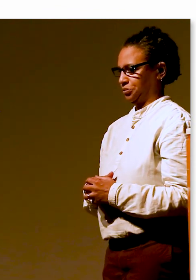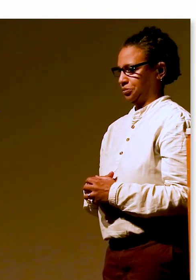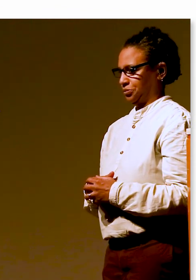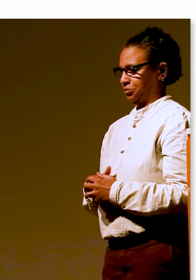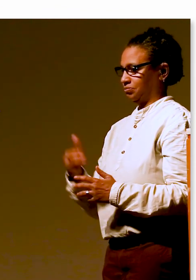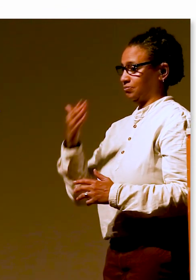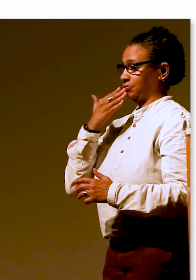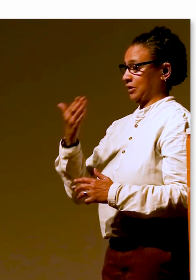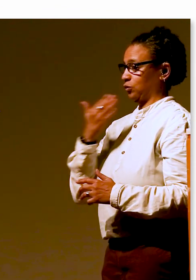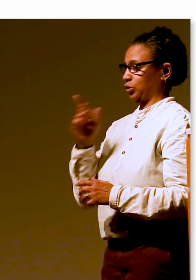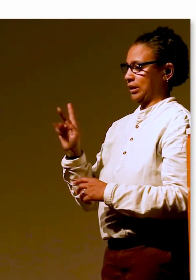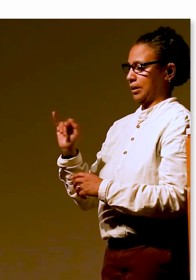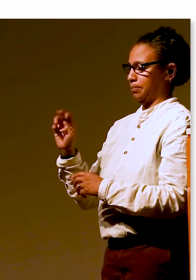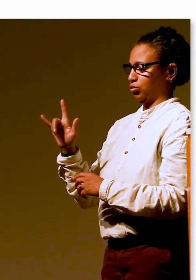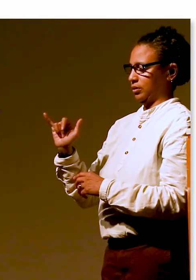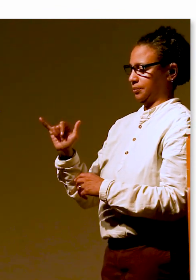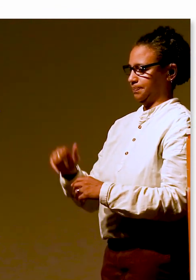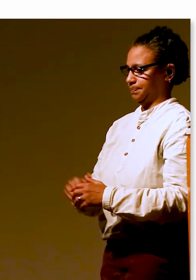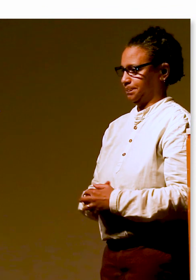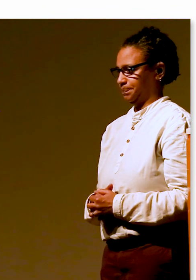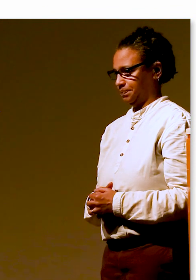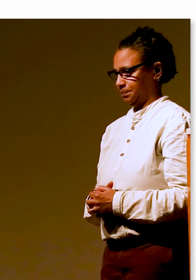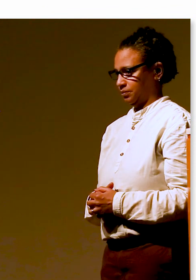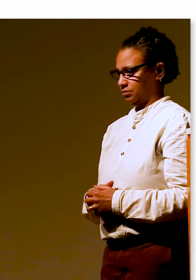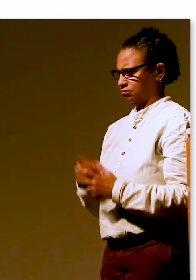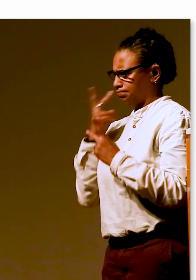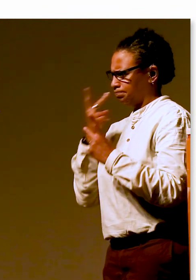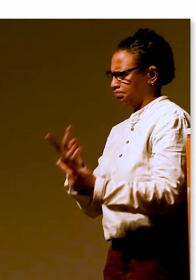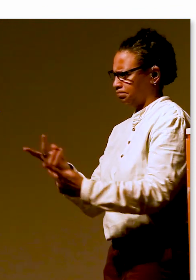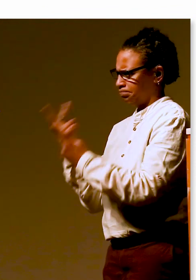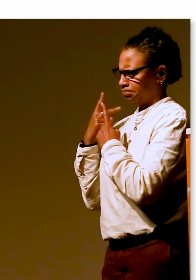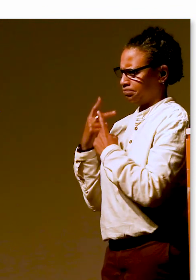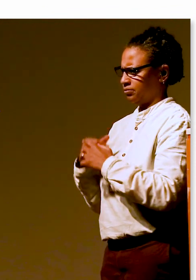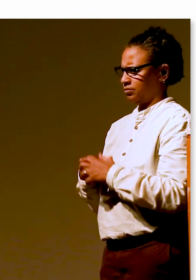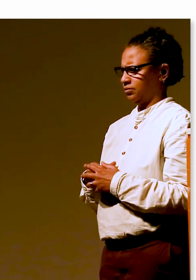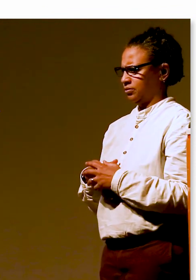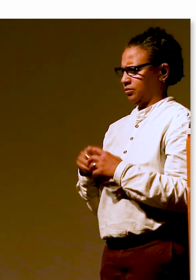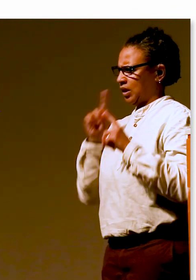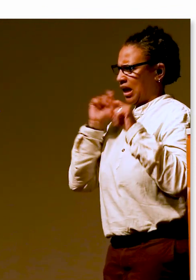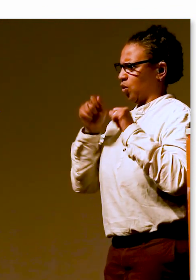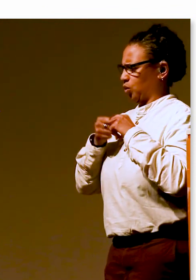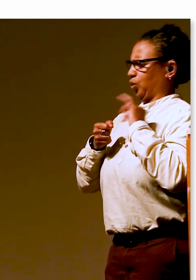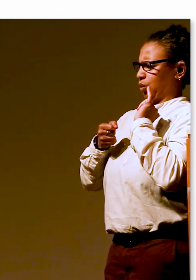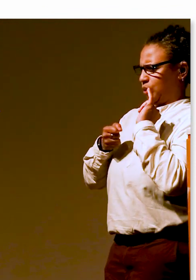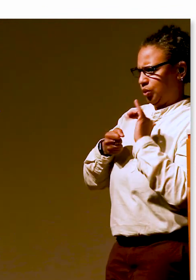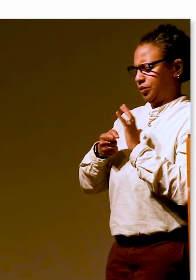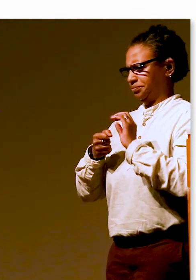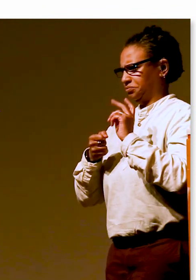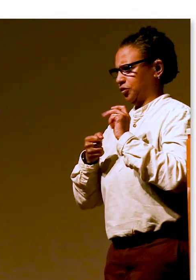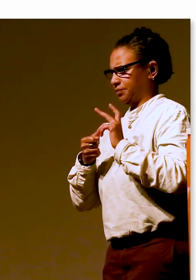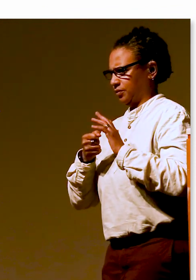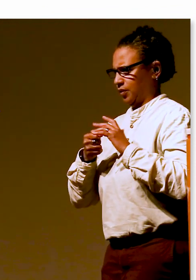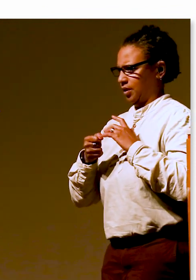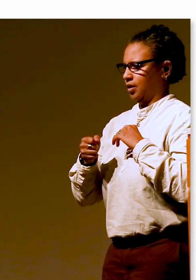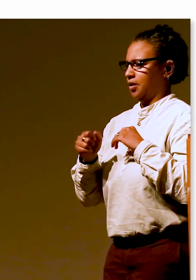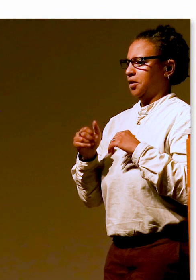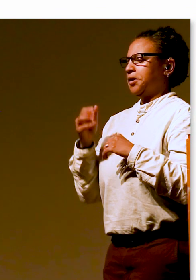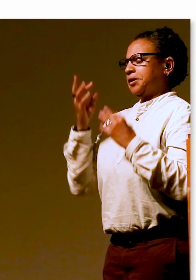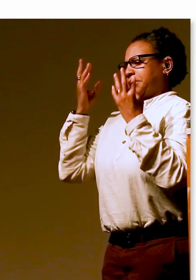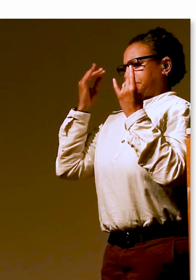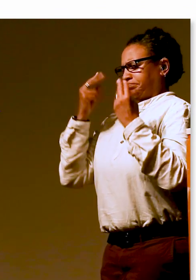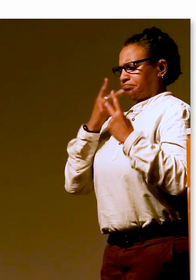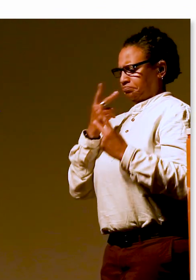it's like sometimes you have to do the scary thing because on the other side, the scarier thing is extermination. And yeah, I don't know, you have to kind of